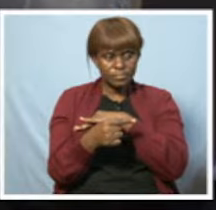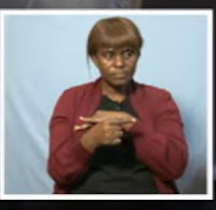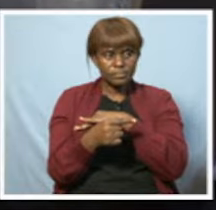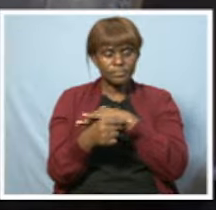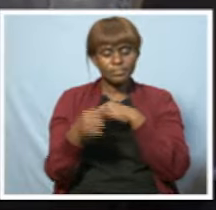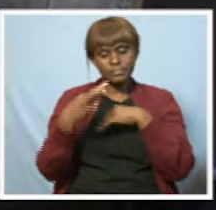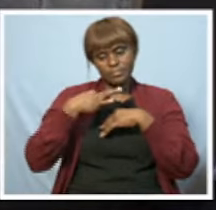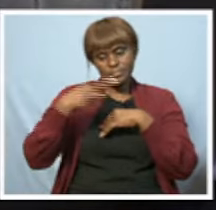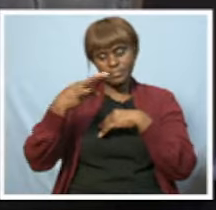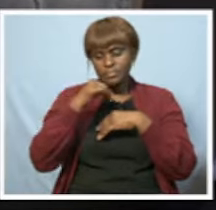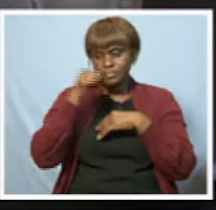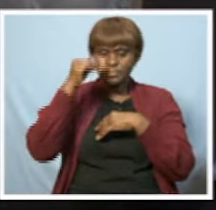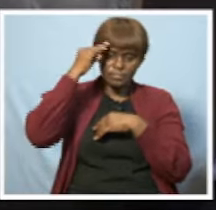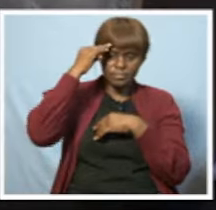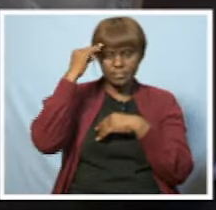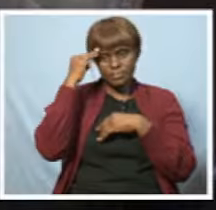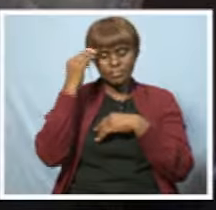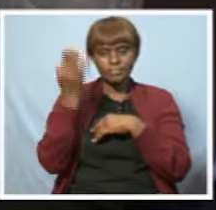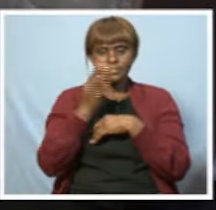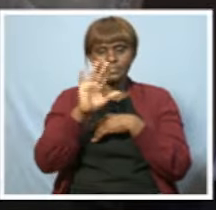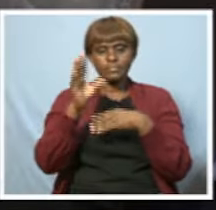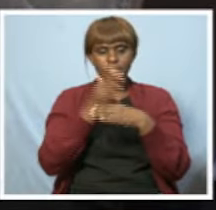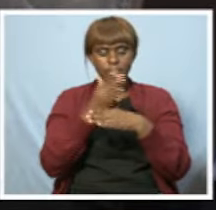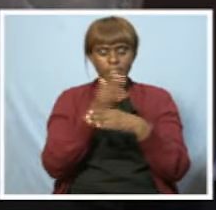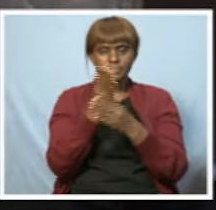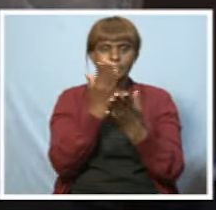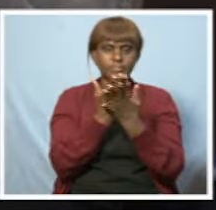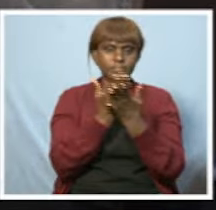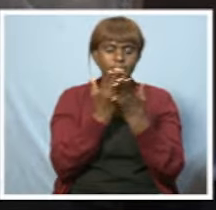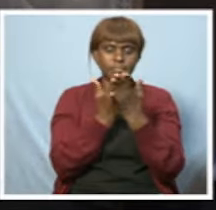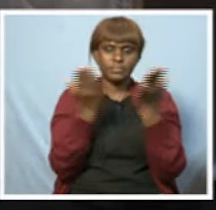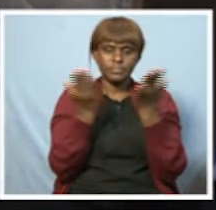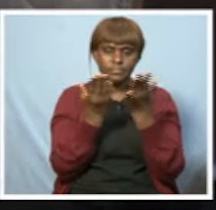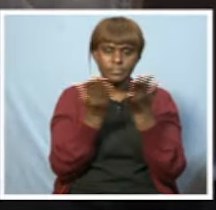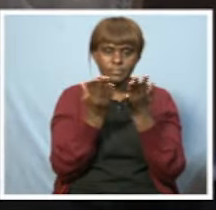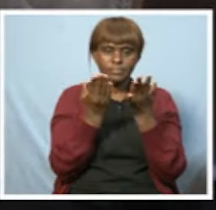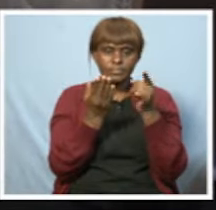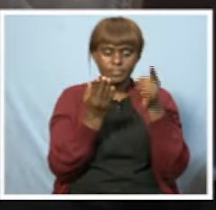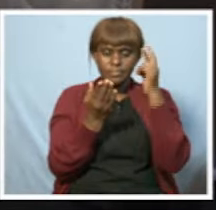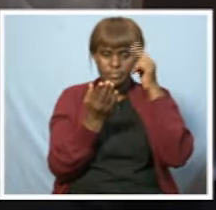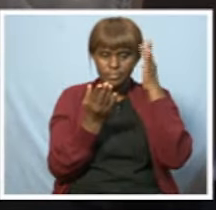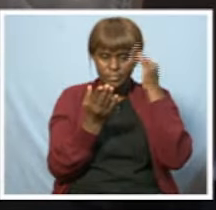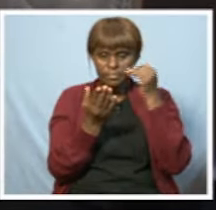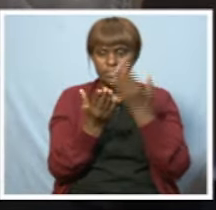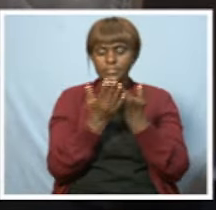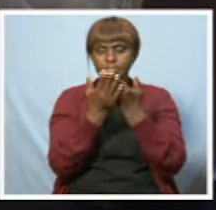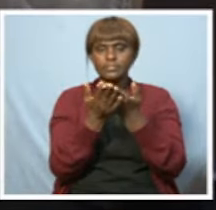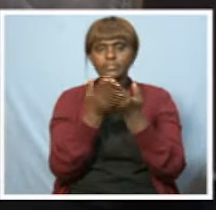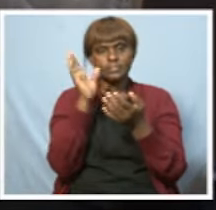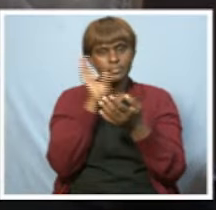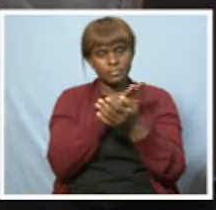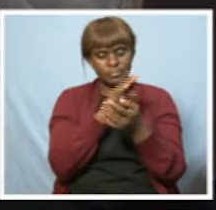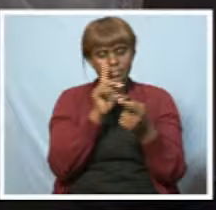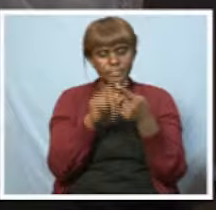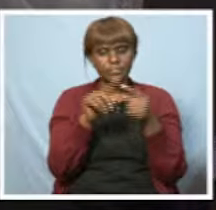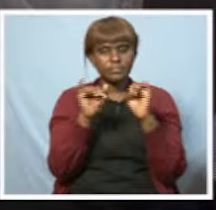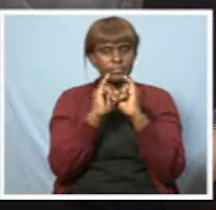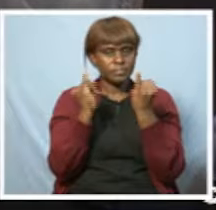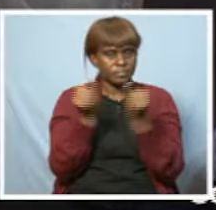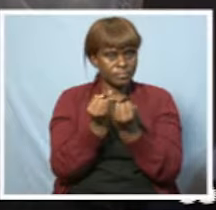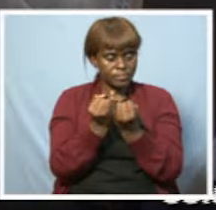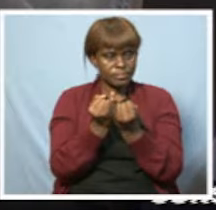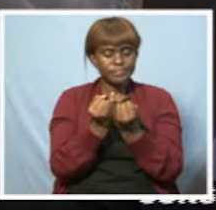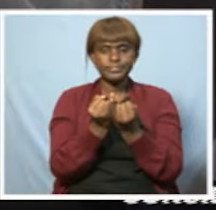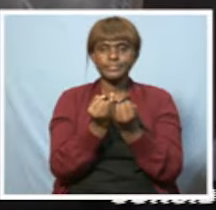the applicants were not conversant with their business proposals. That is the reasons that were forwarded to the institution.